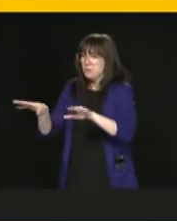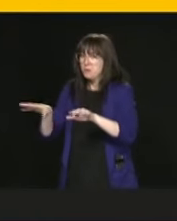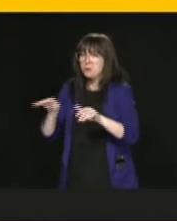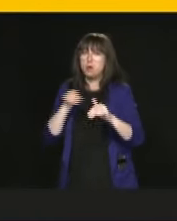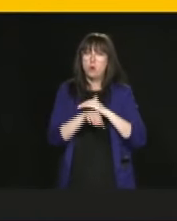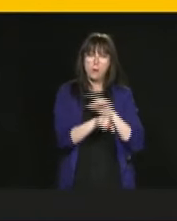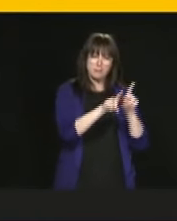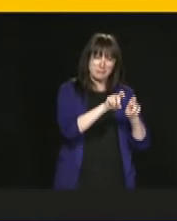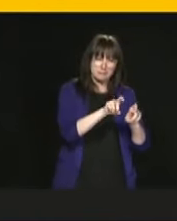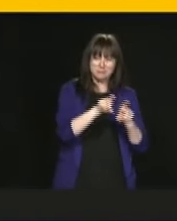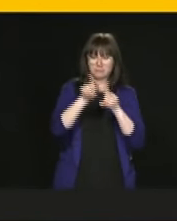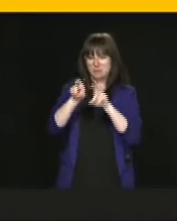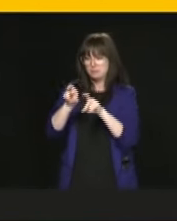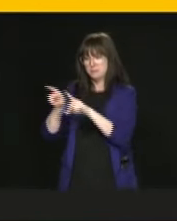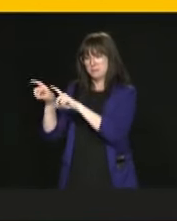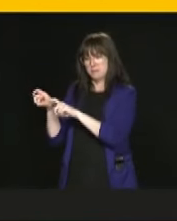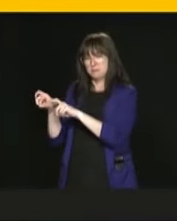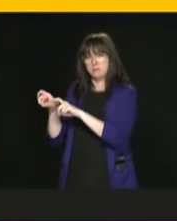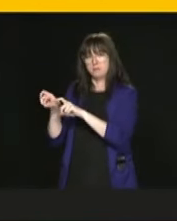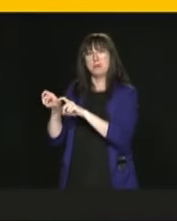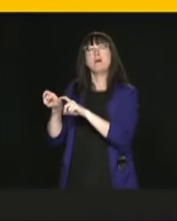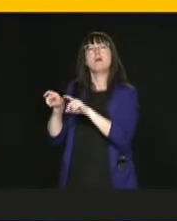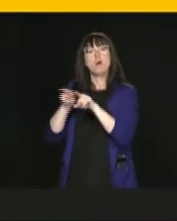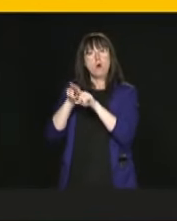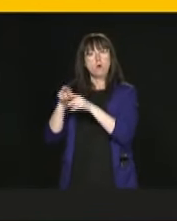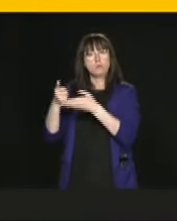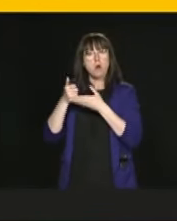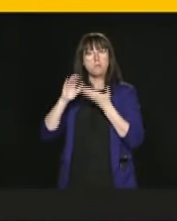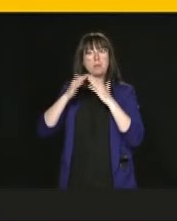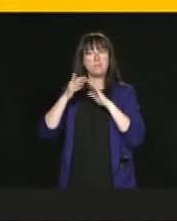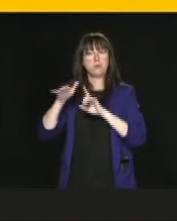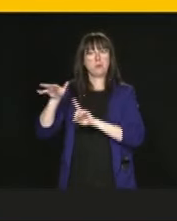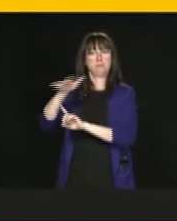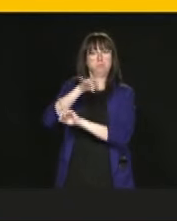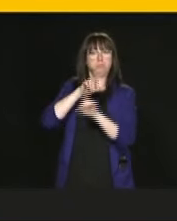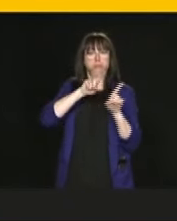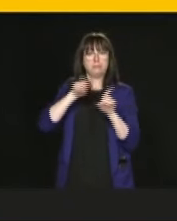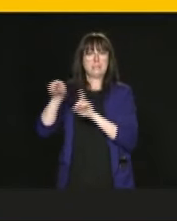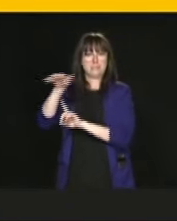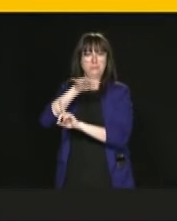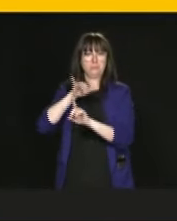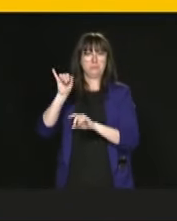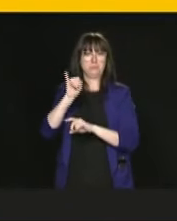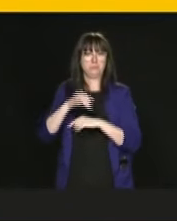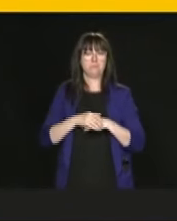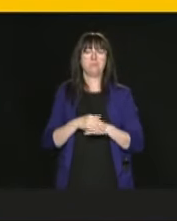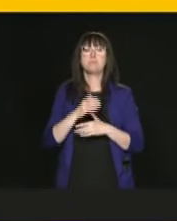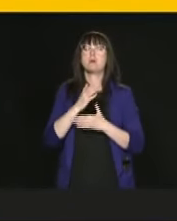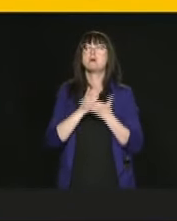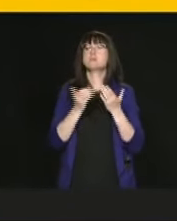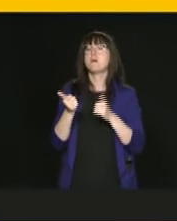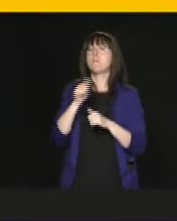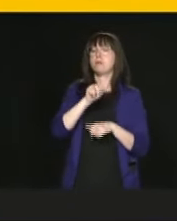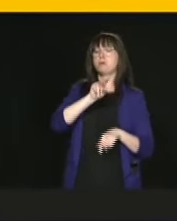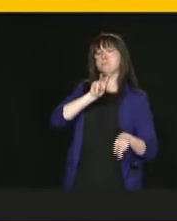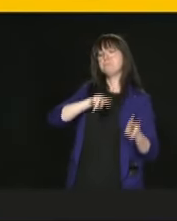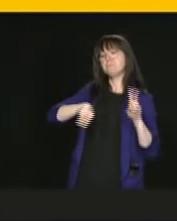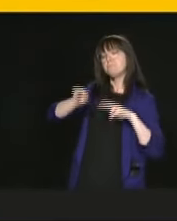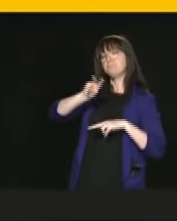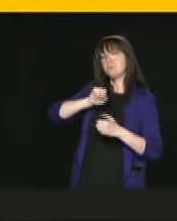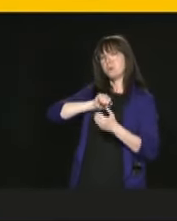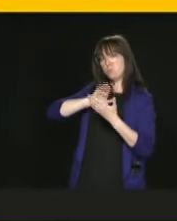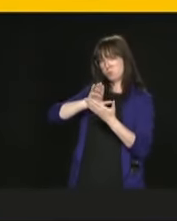community setting. There's also been sort of surveillance approaches, and we will be examining more